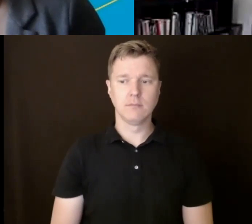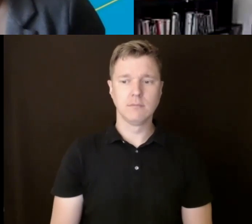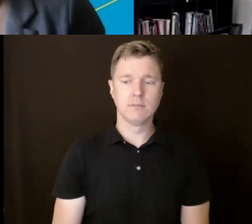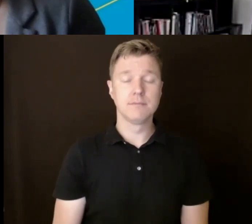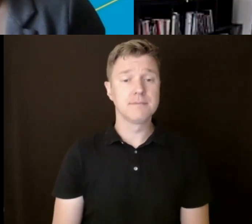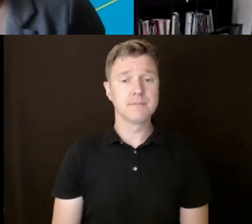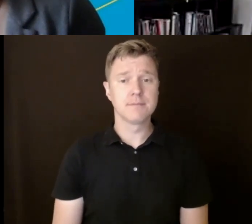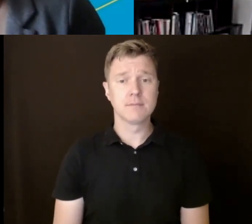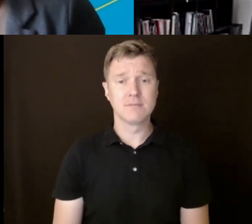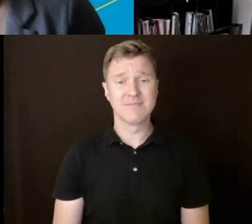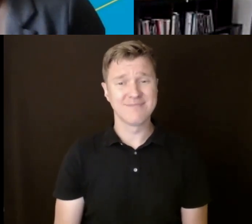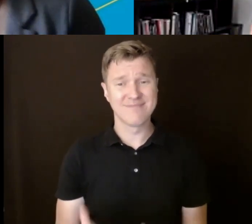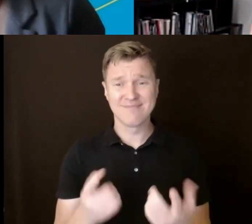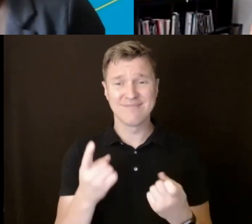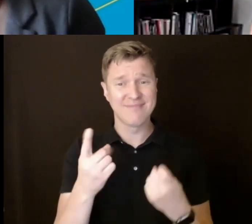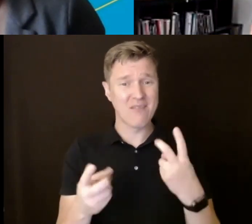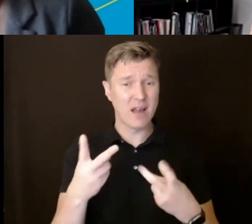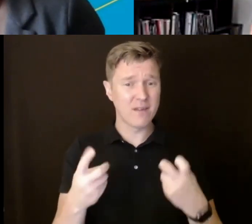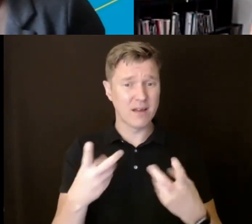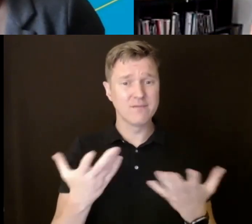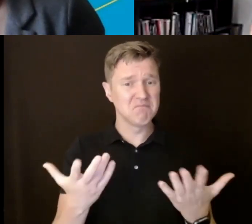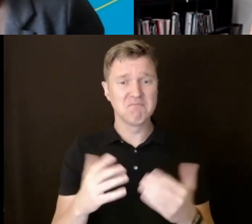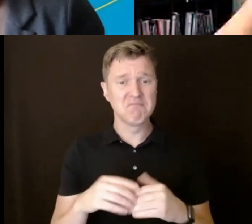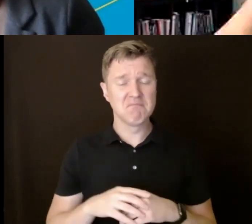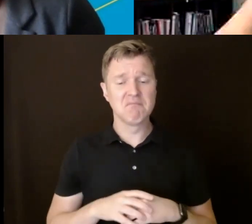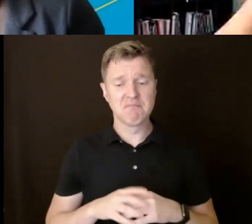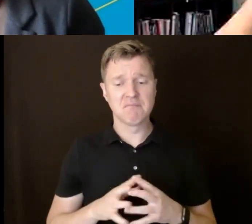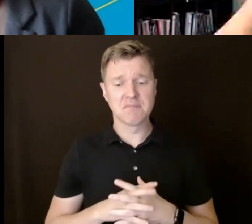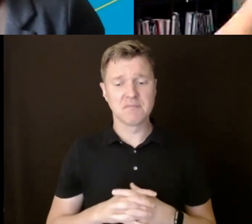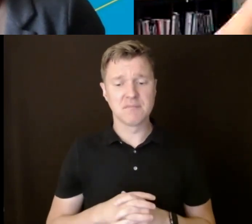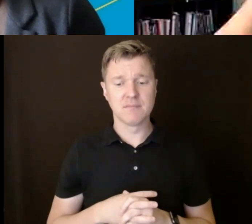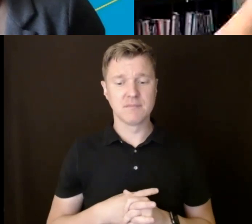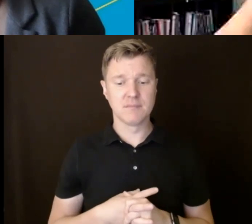So it's pretty half and half. Yeah.